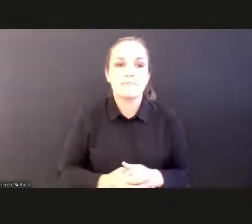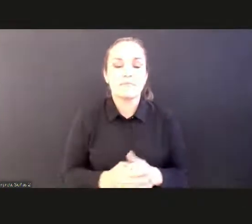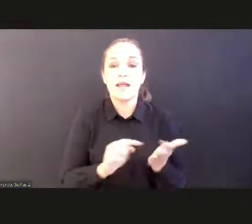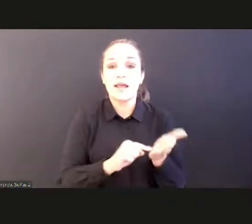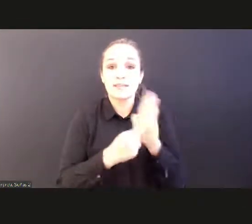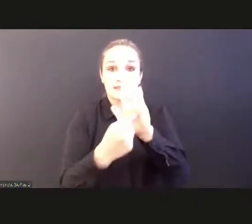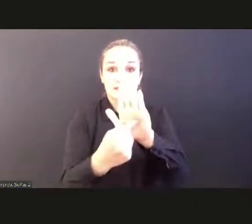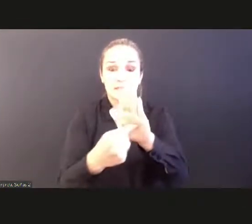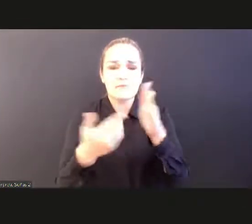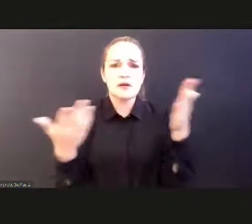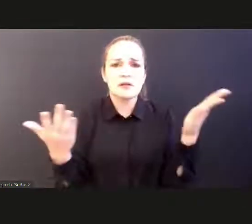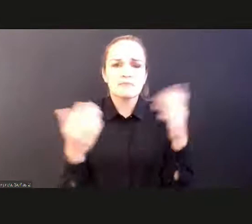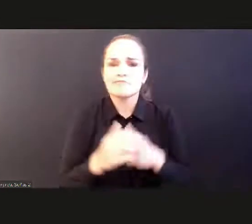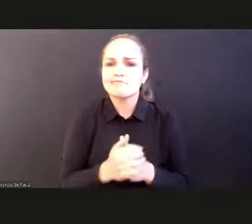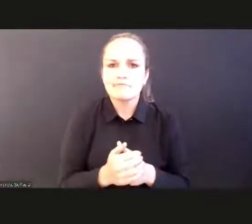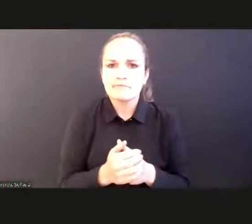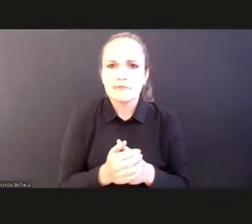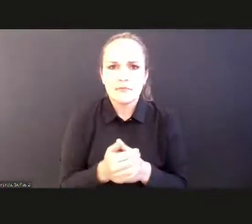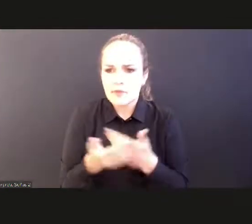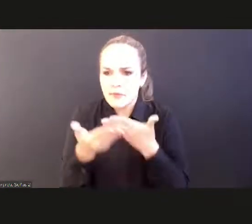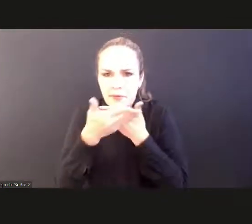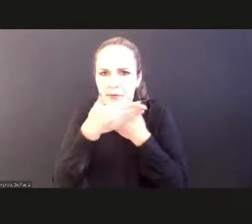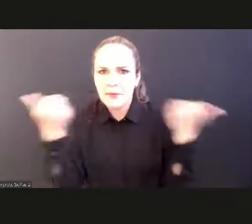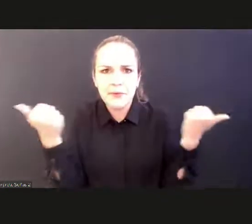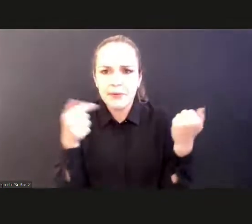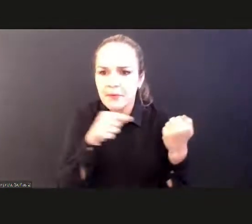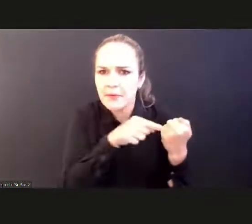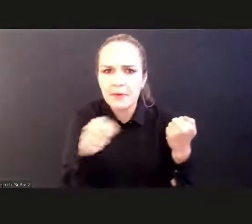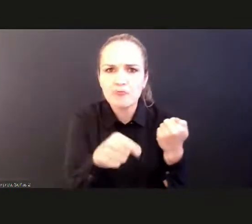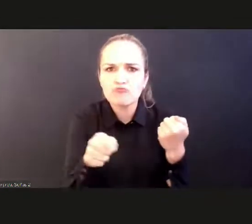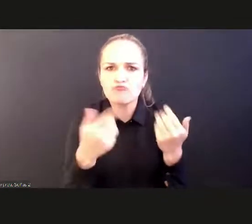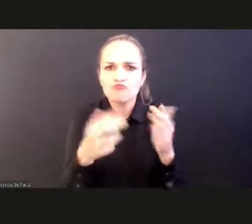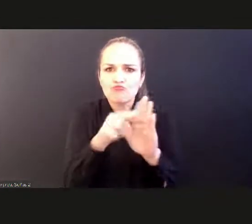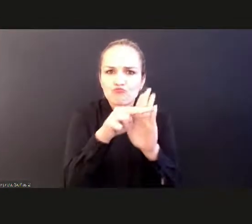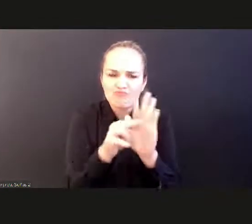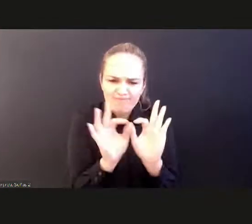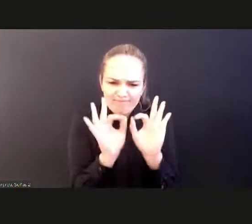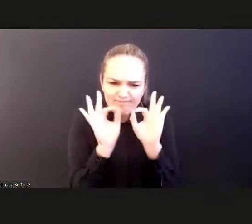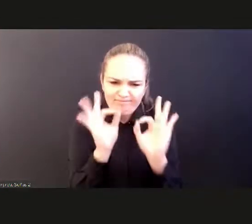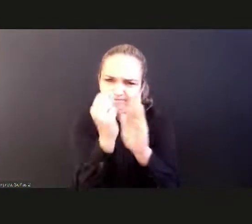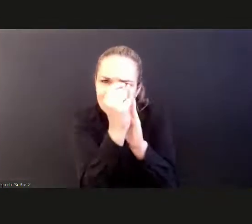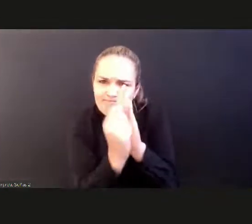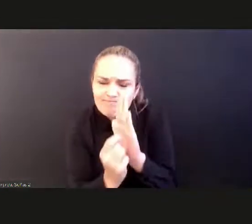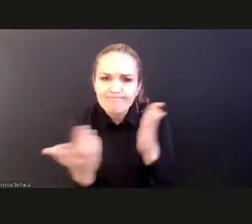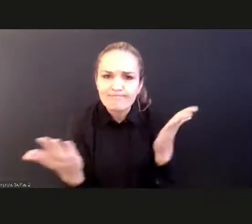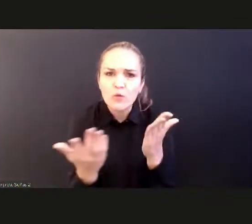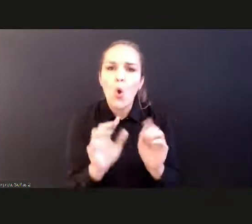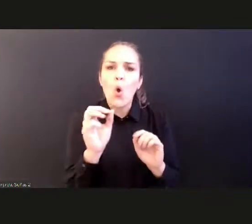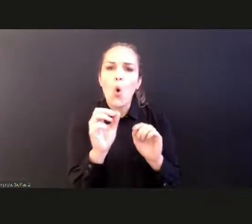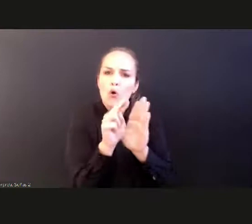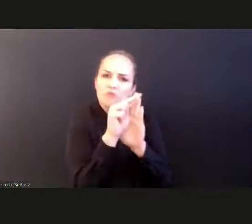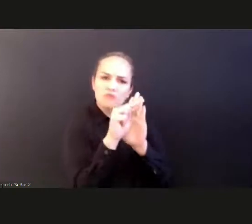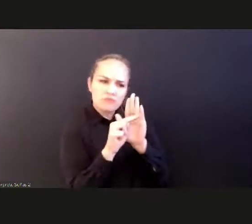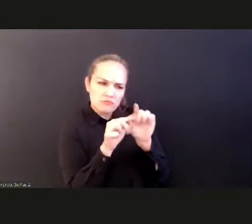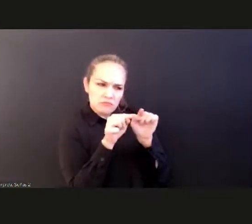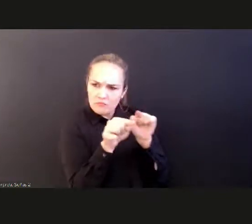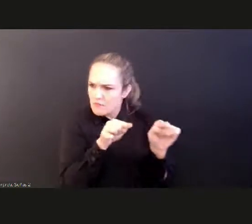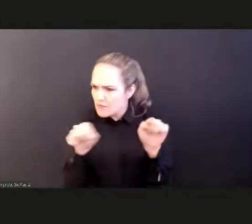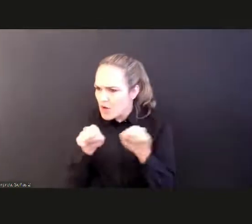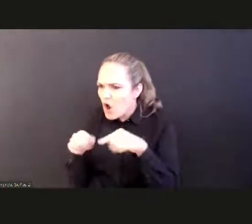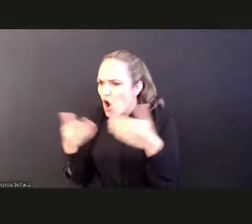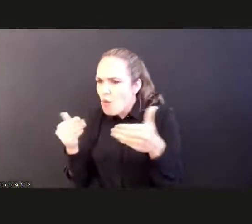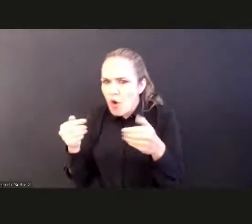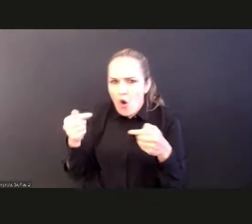sector-specific regulations, lack of proper competition rules, outdated rules that prevent the free movement of